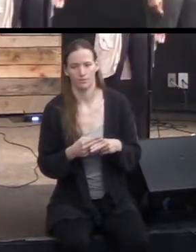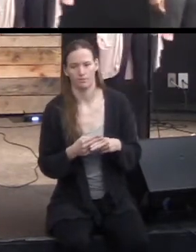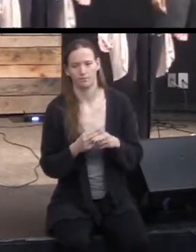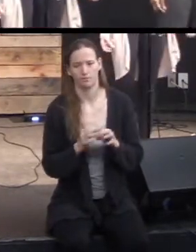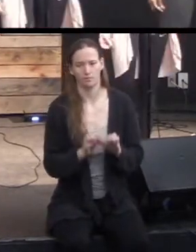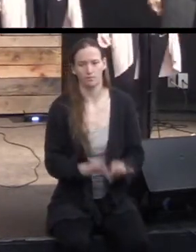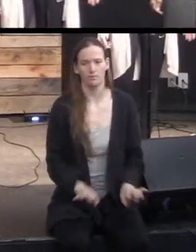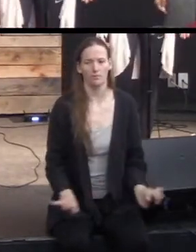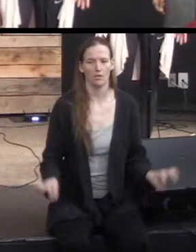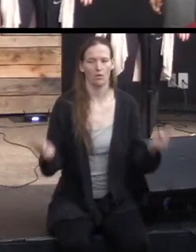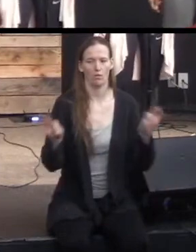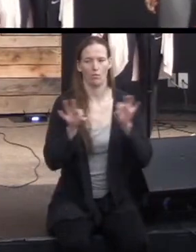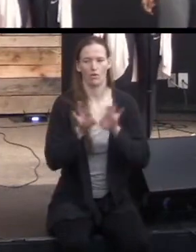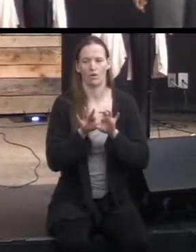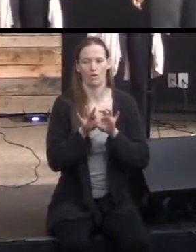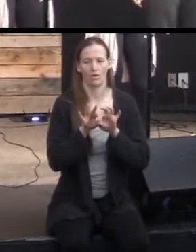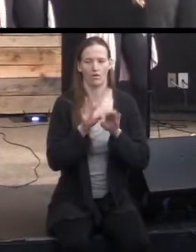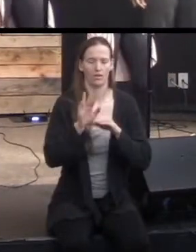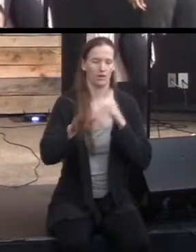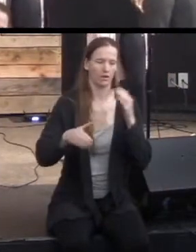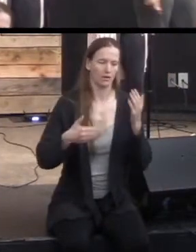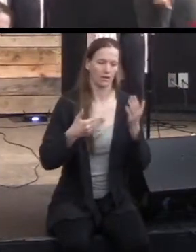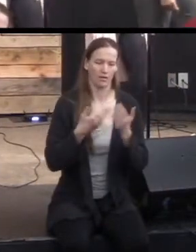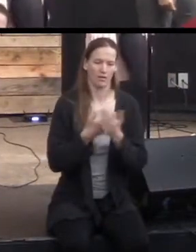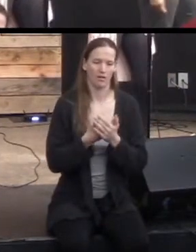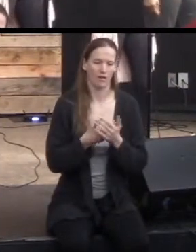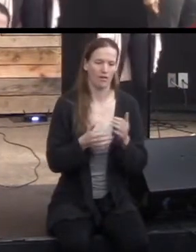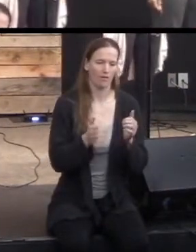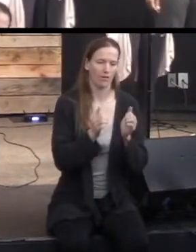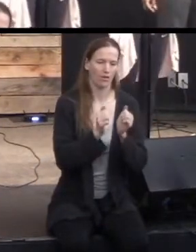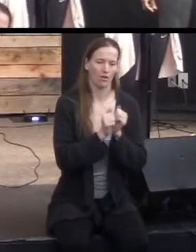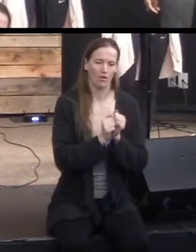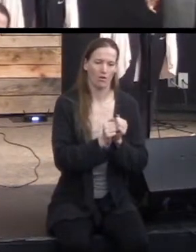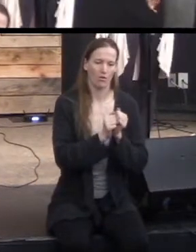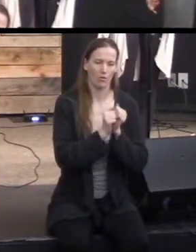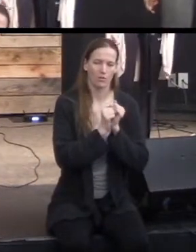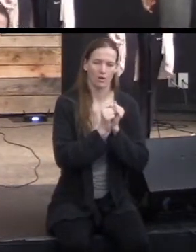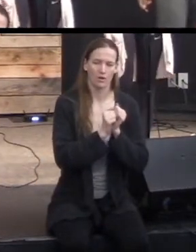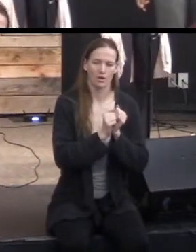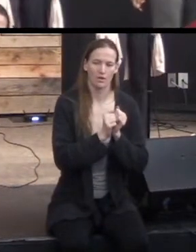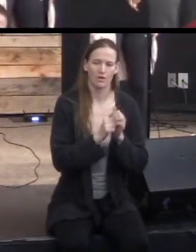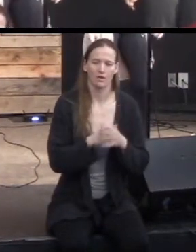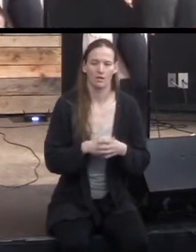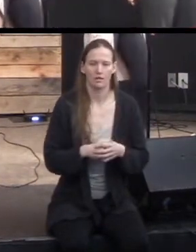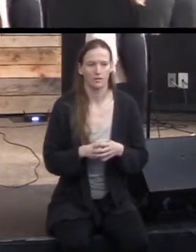names. You are worthy of all